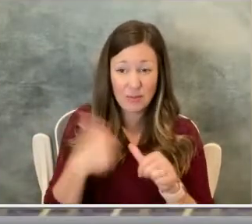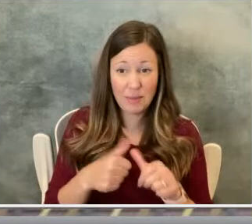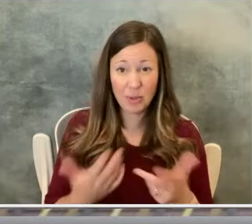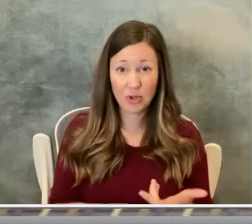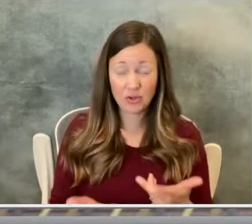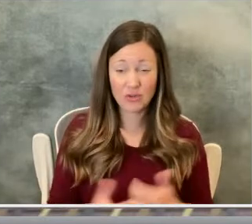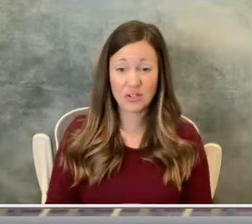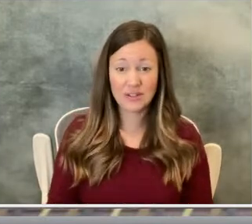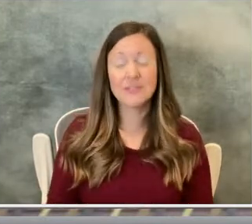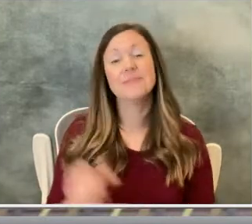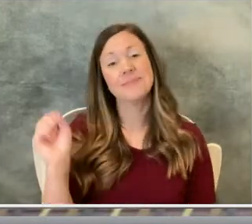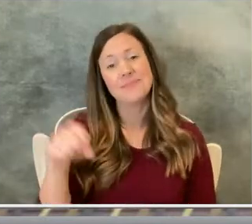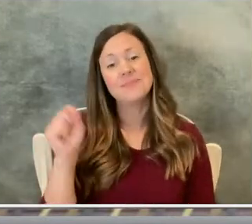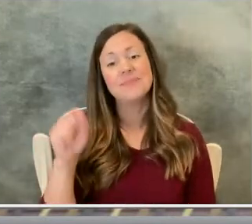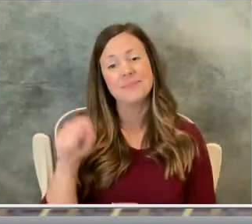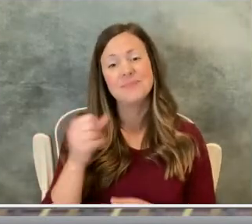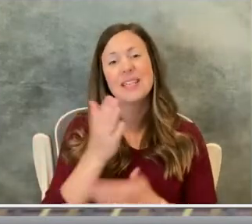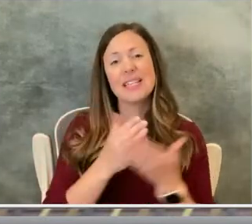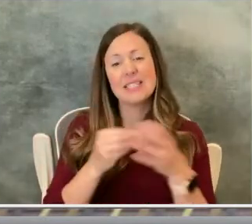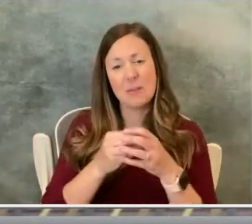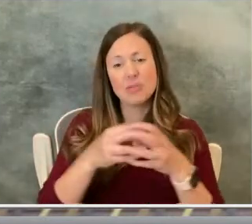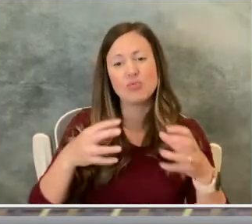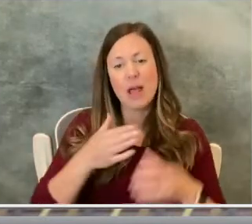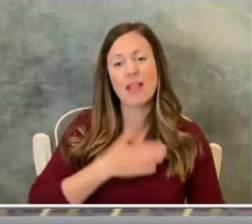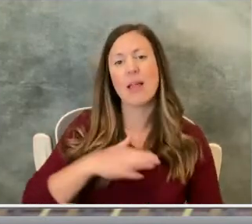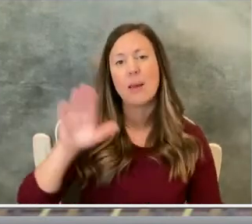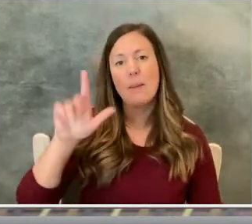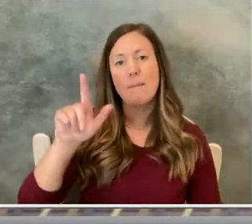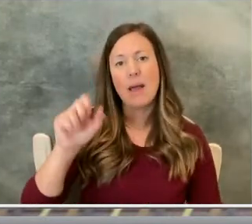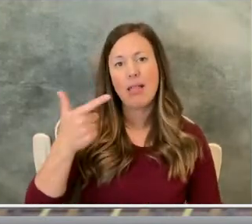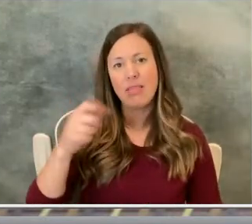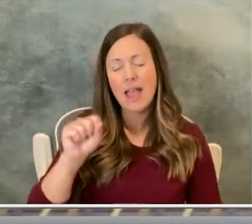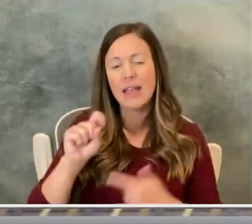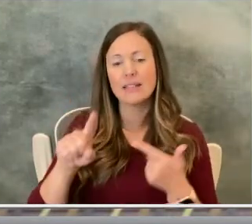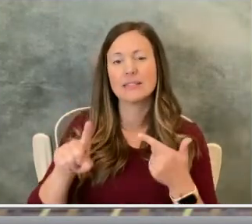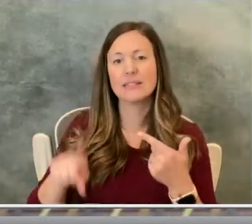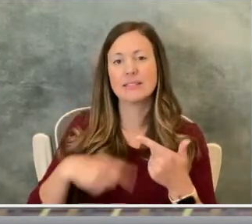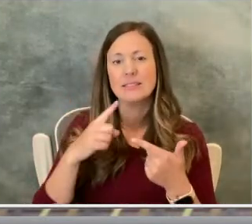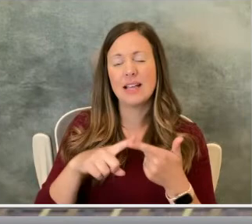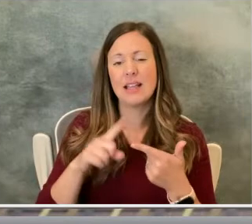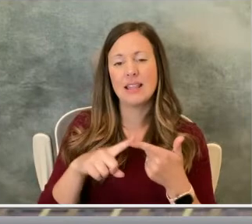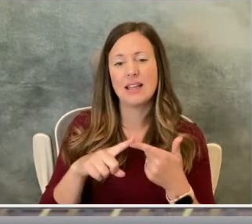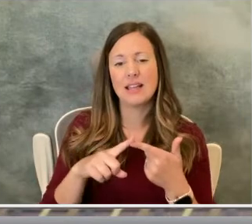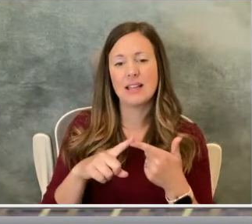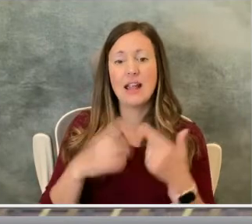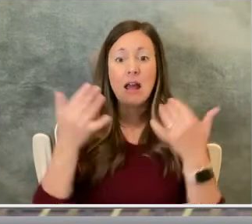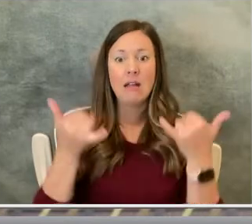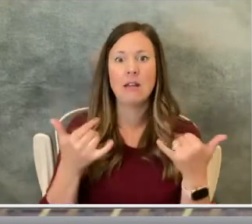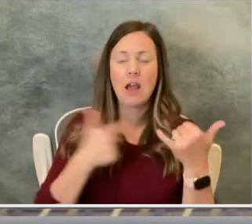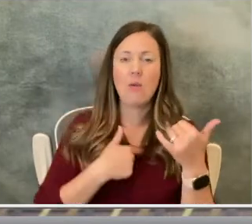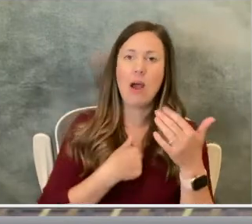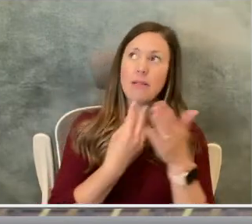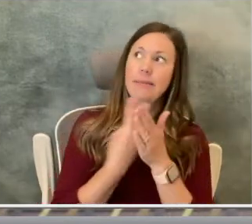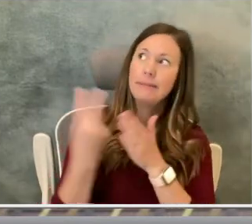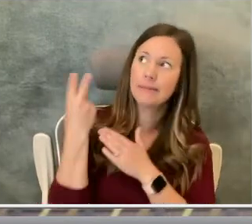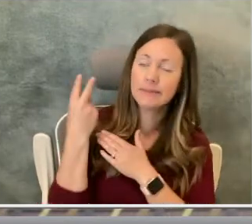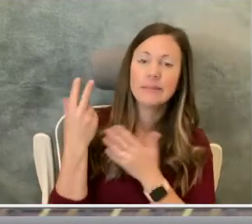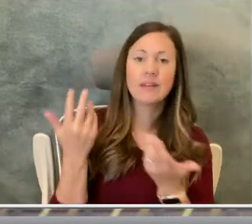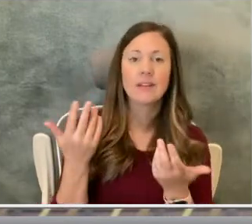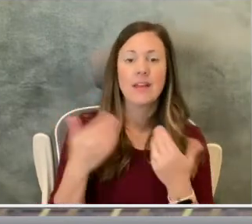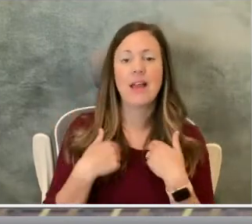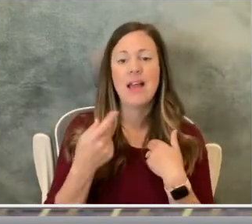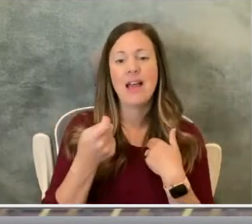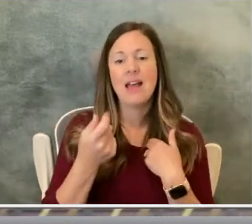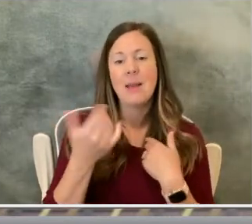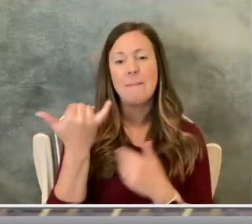there was a little swelling, I'd say, in my legs, and then now that I'm looking back, I had a little bit of yellow.